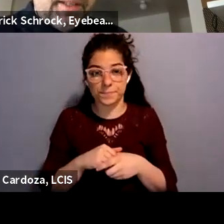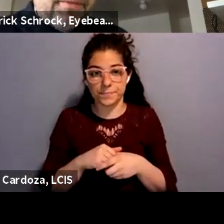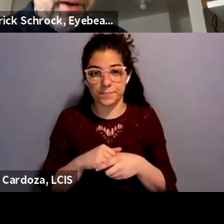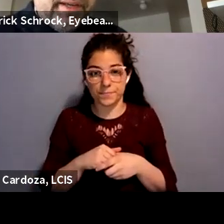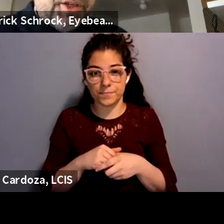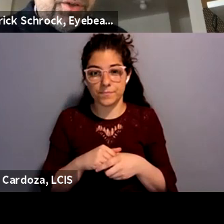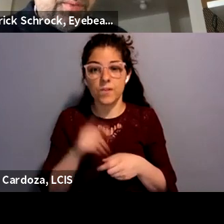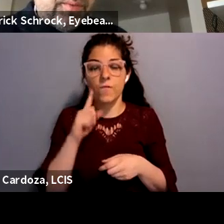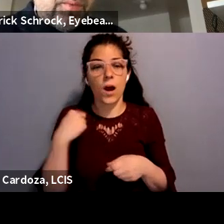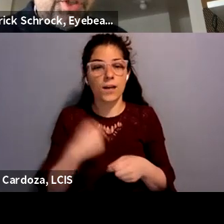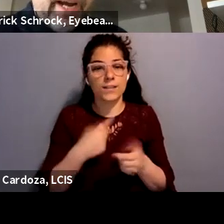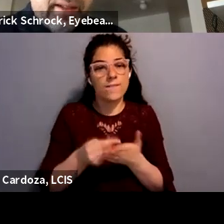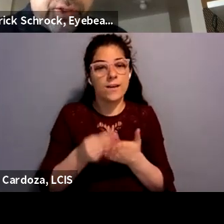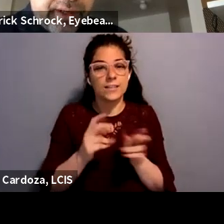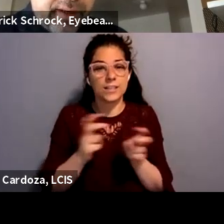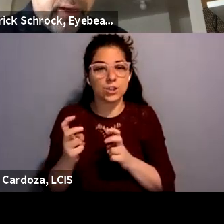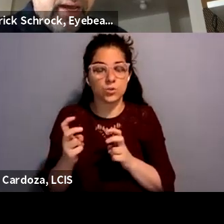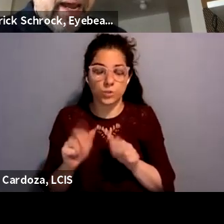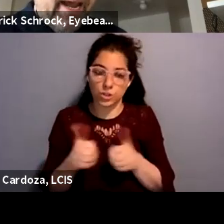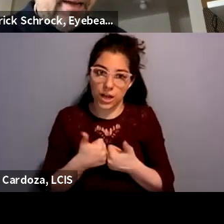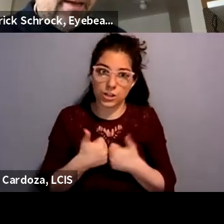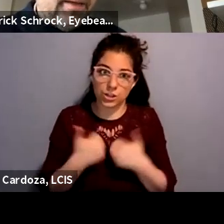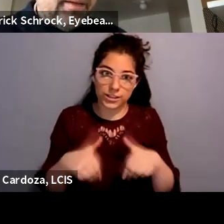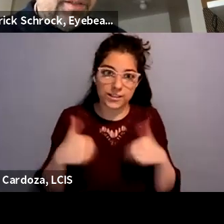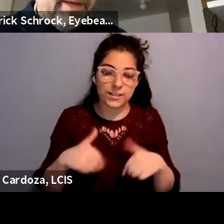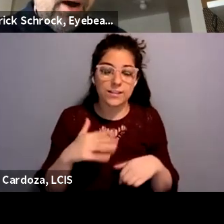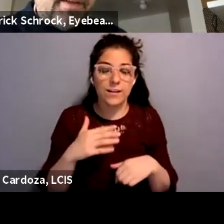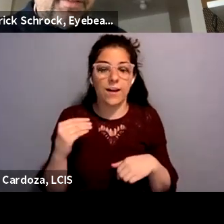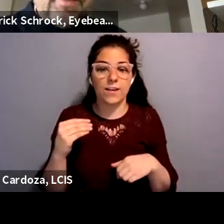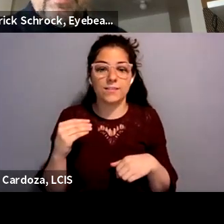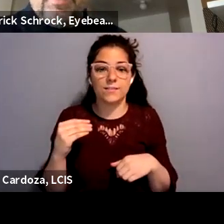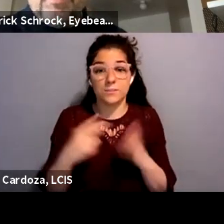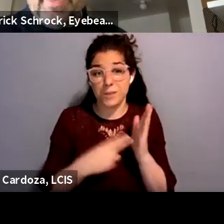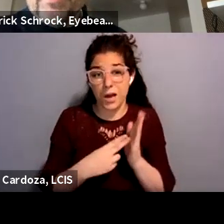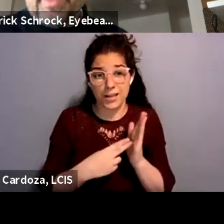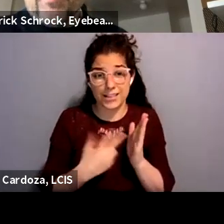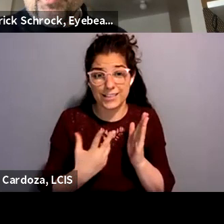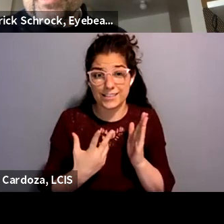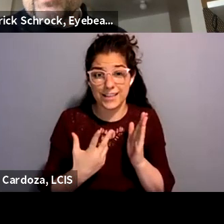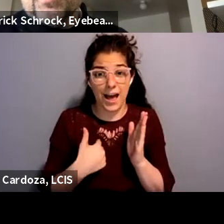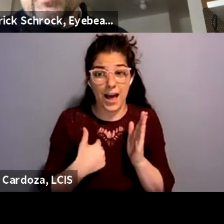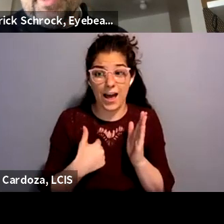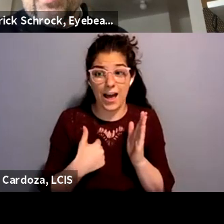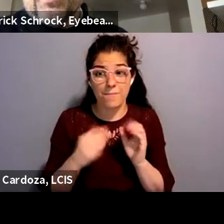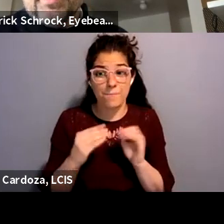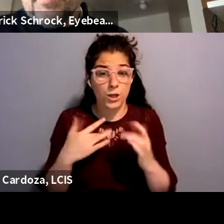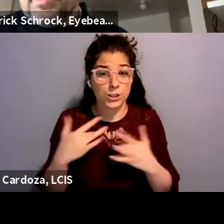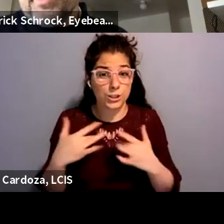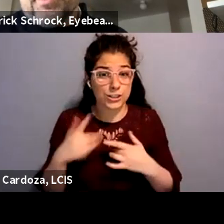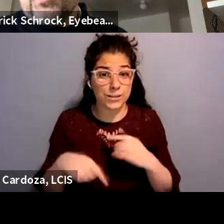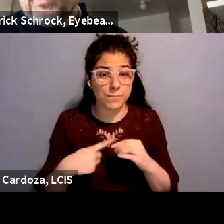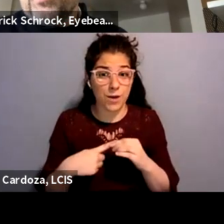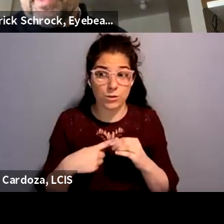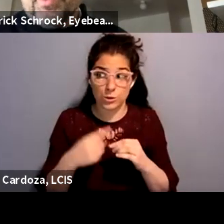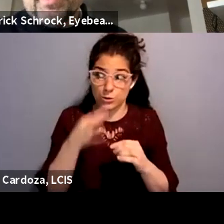For us, the funding issues were challenging. And to be honest, I even have more concerns about the